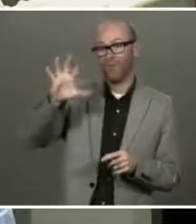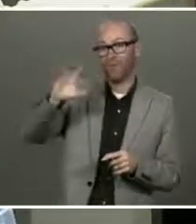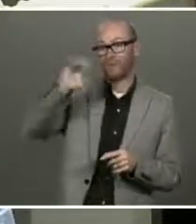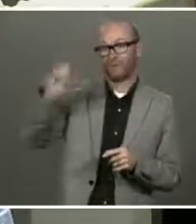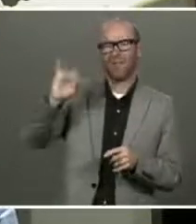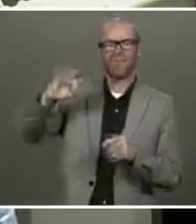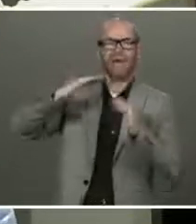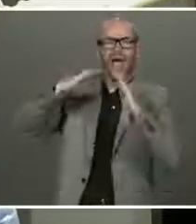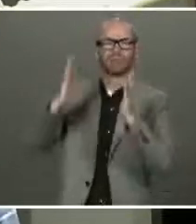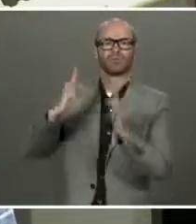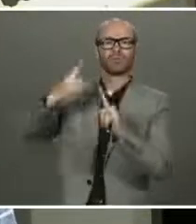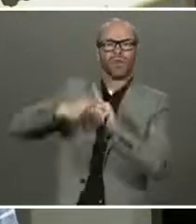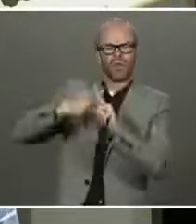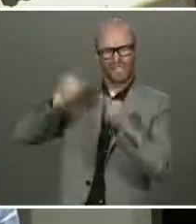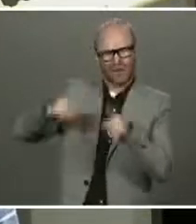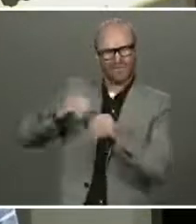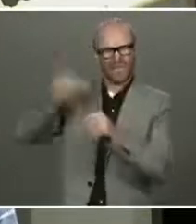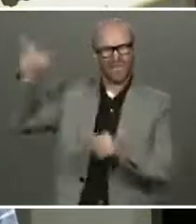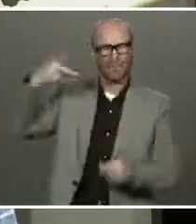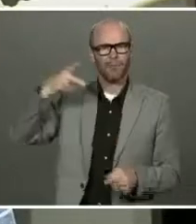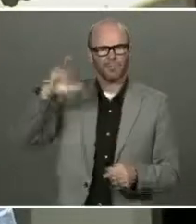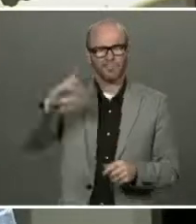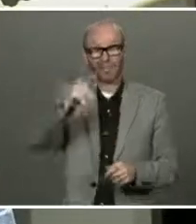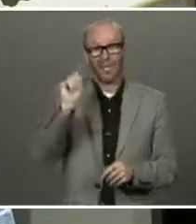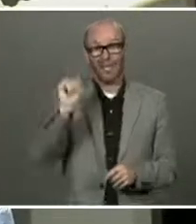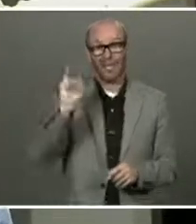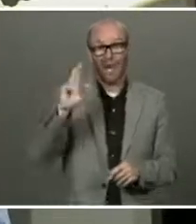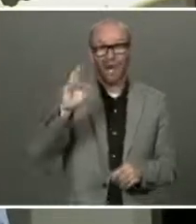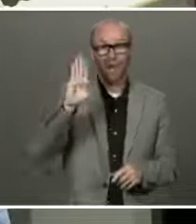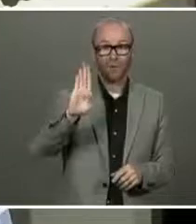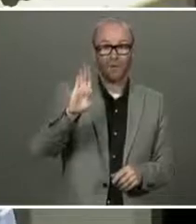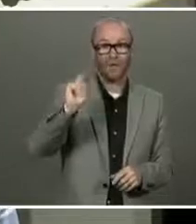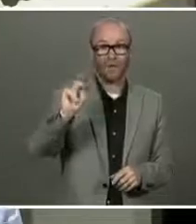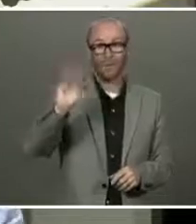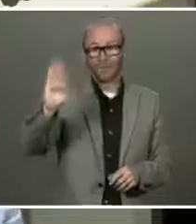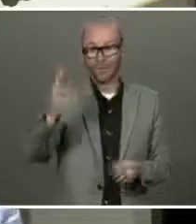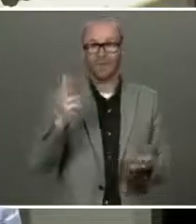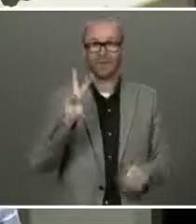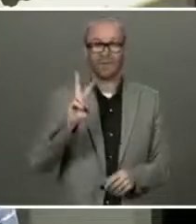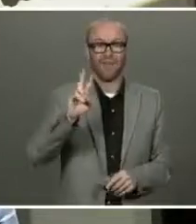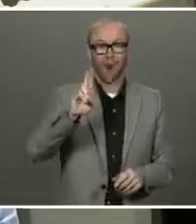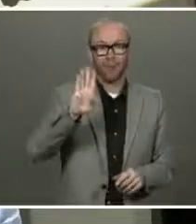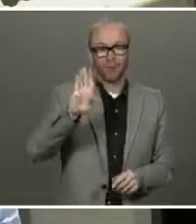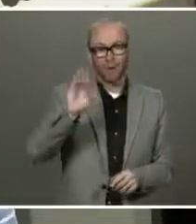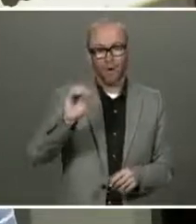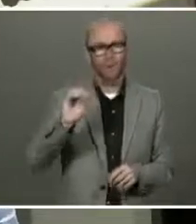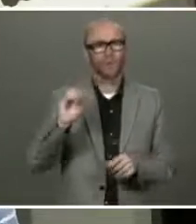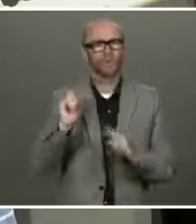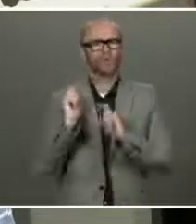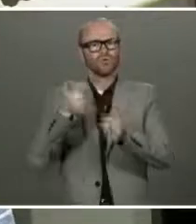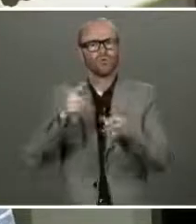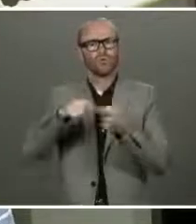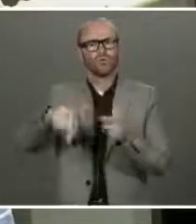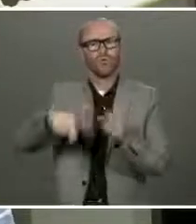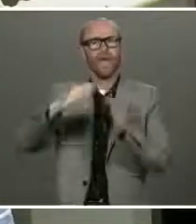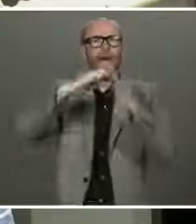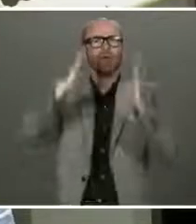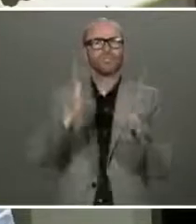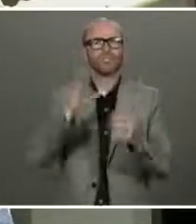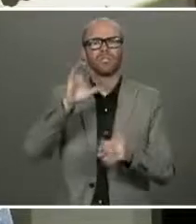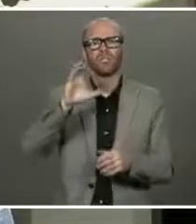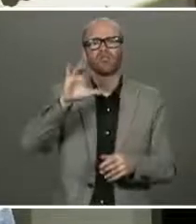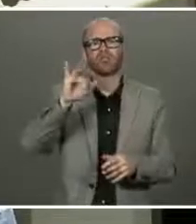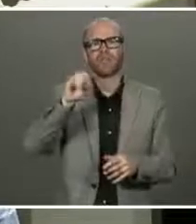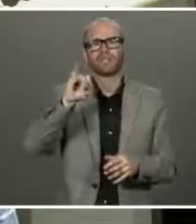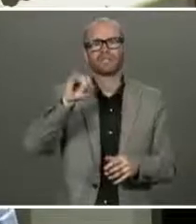rentals. You've mentioned in the past that Airbnbs and VRBOs contribute to the state's housing crisis, and you've also talked about the need for